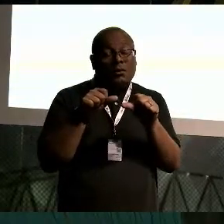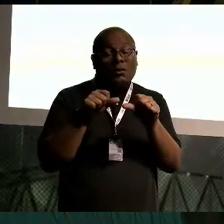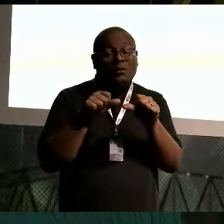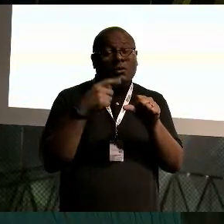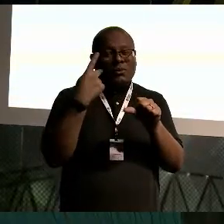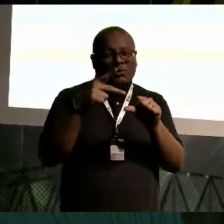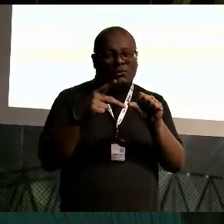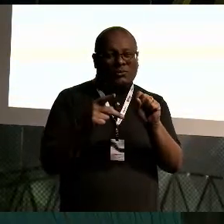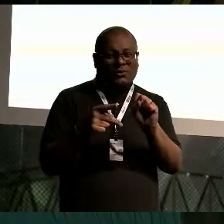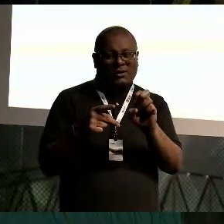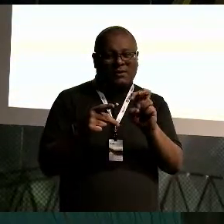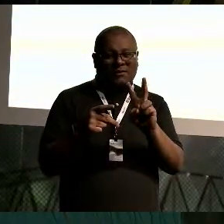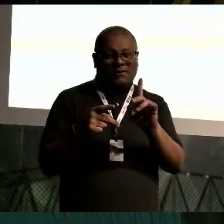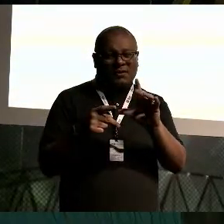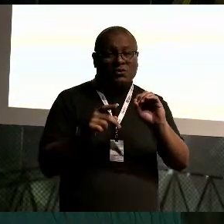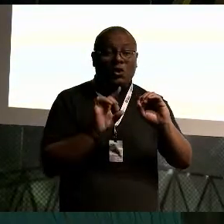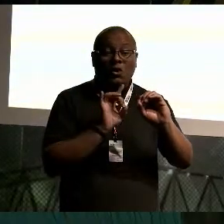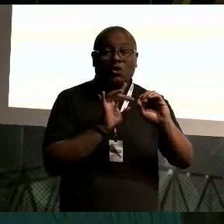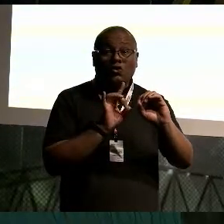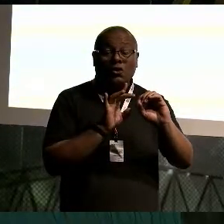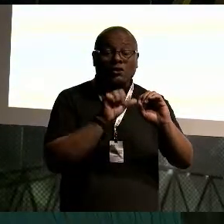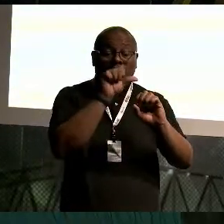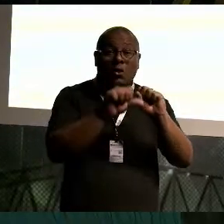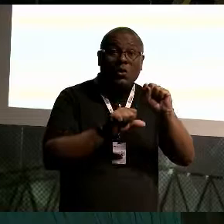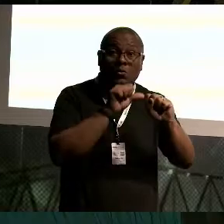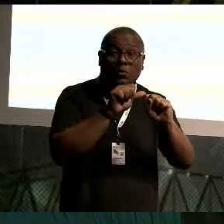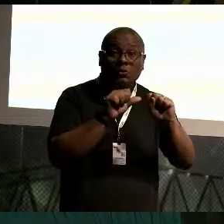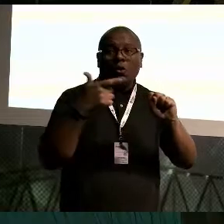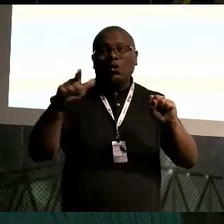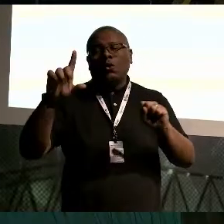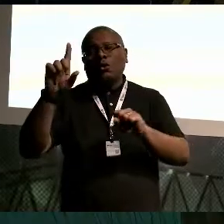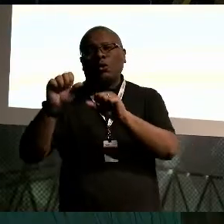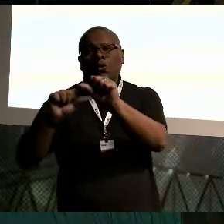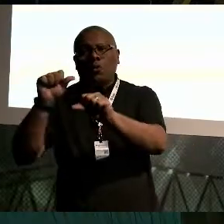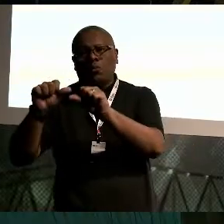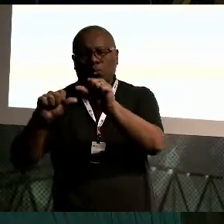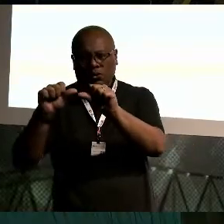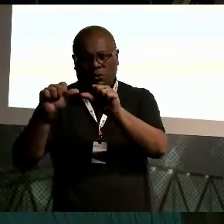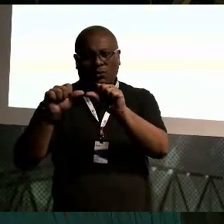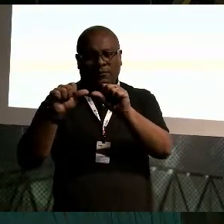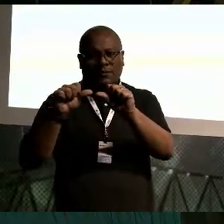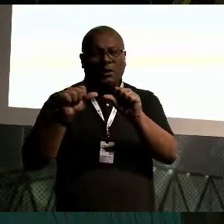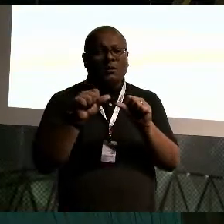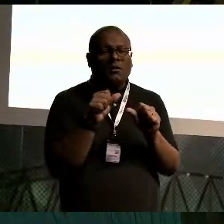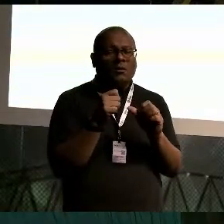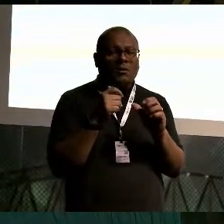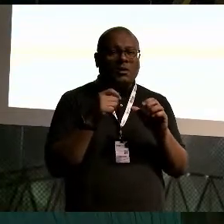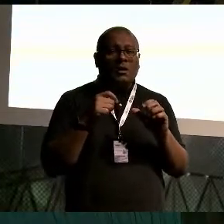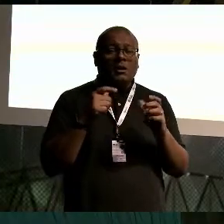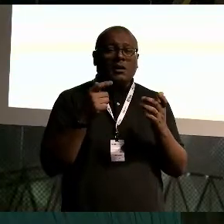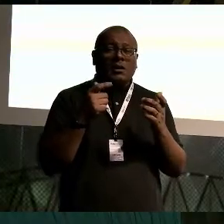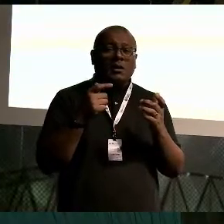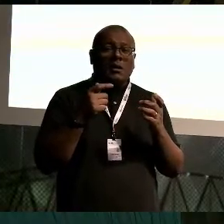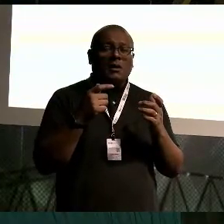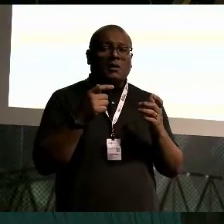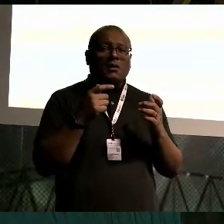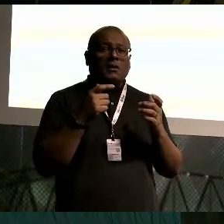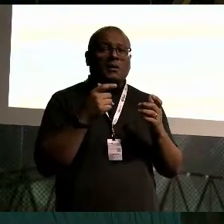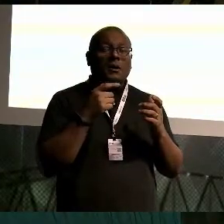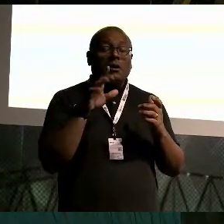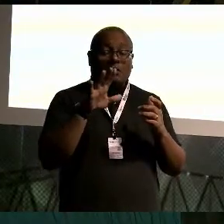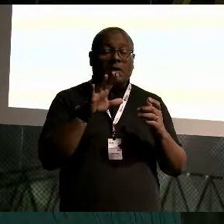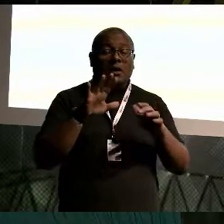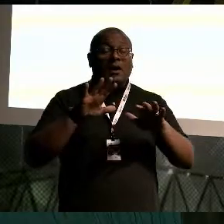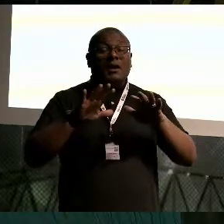changed and scaled independently. So if you need to change one of the services, you don't really need to worry about other services so much because they're not calling each